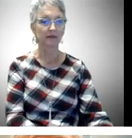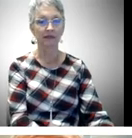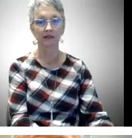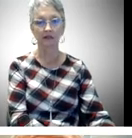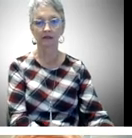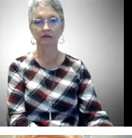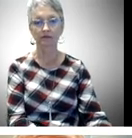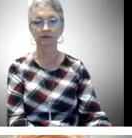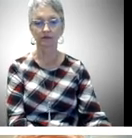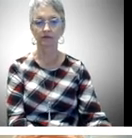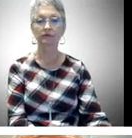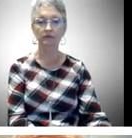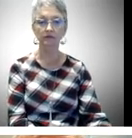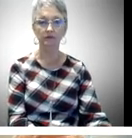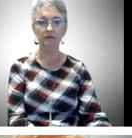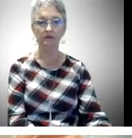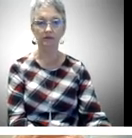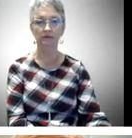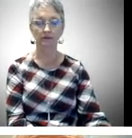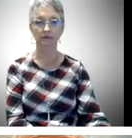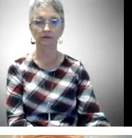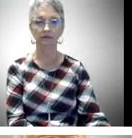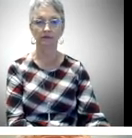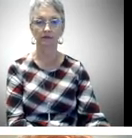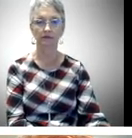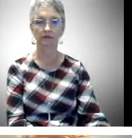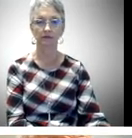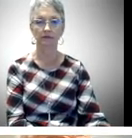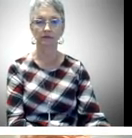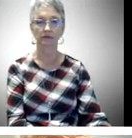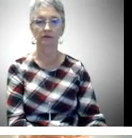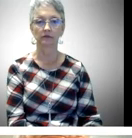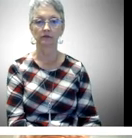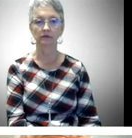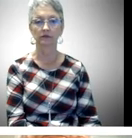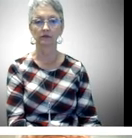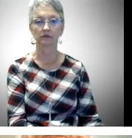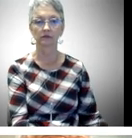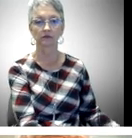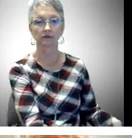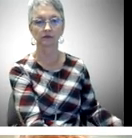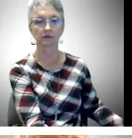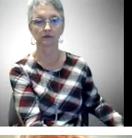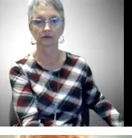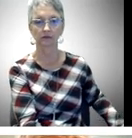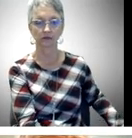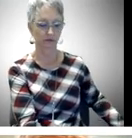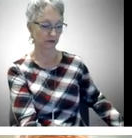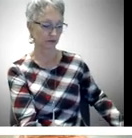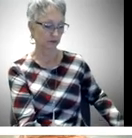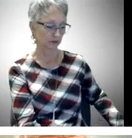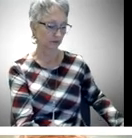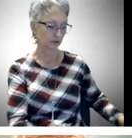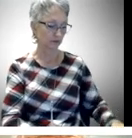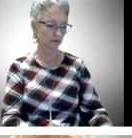so what I've done is I've cited the statutes, and as an advocate in all areas of disability that I've worked on,